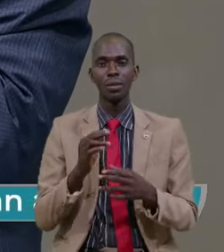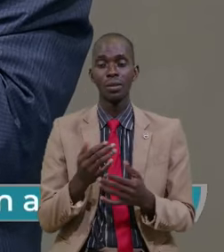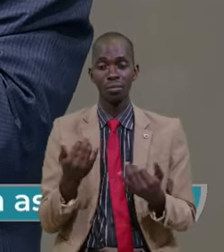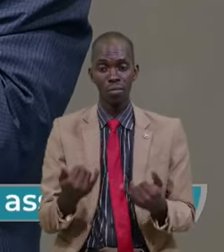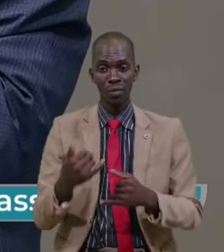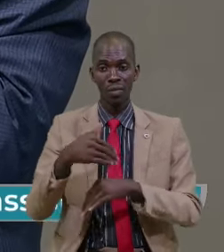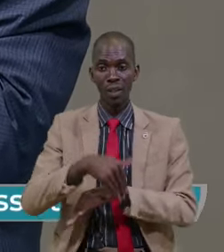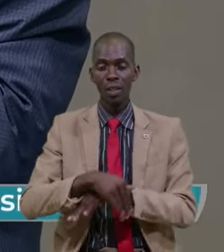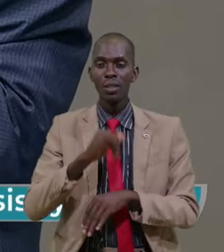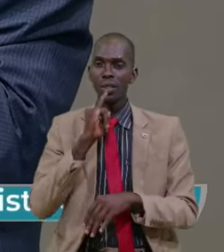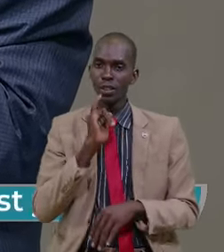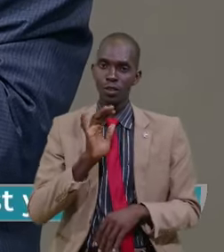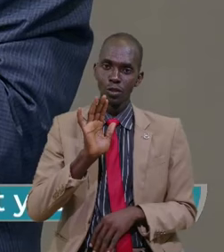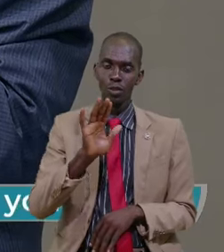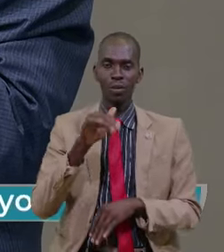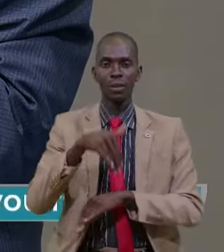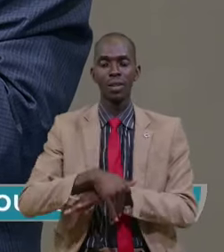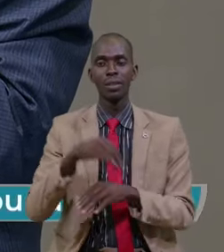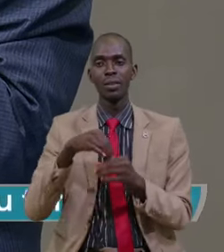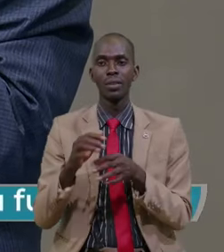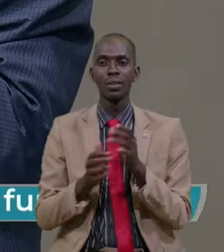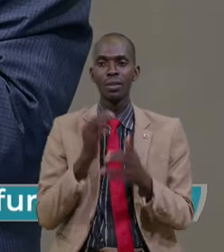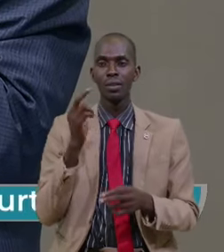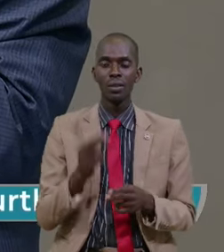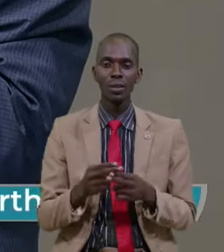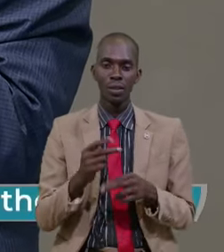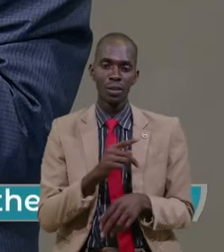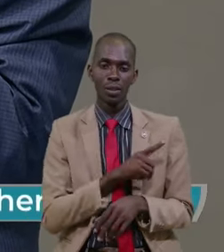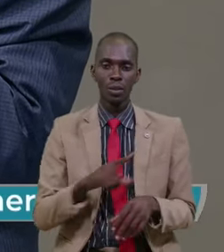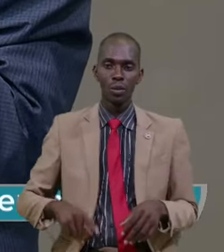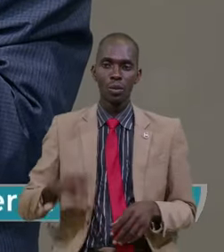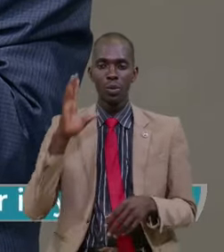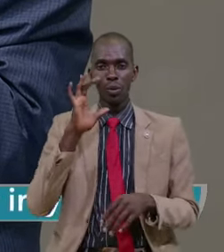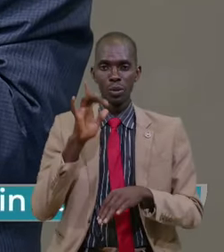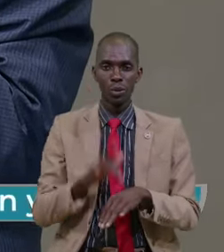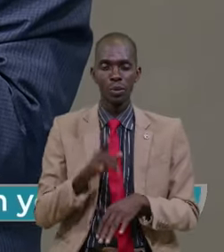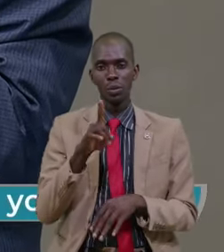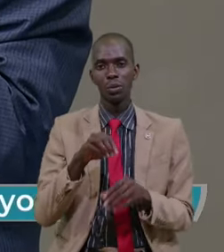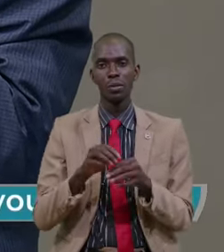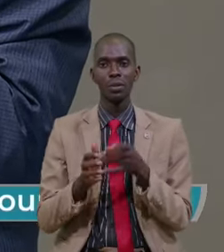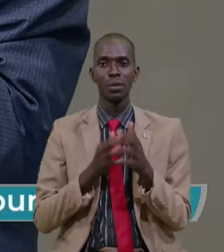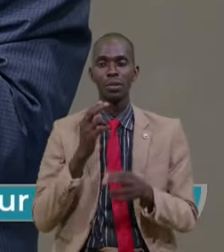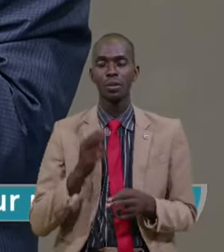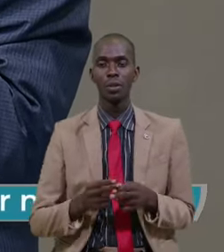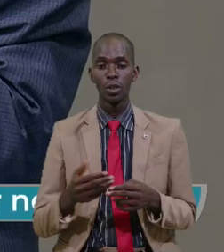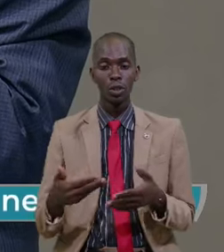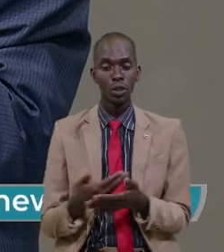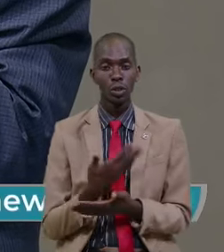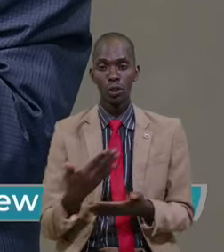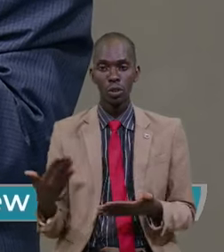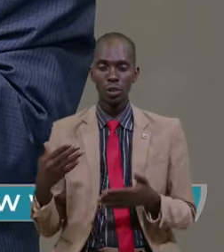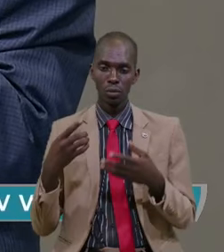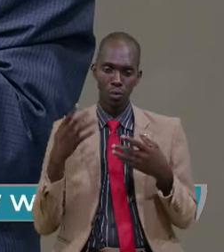Tonight is your night. The Lord will touch you. New things in your